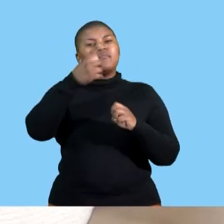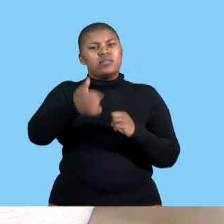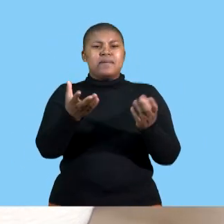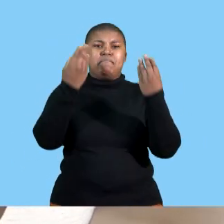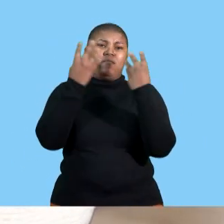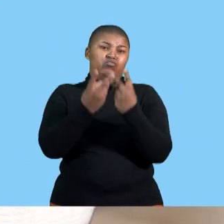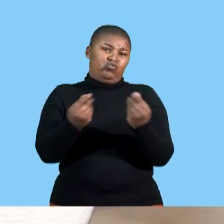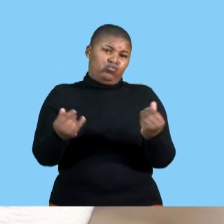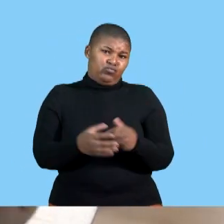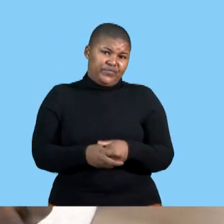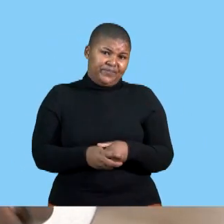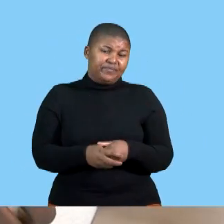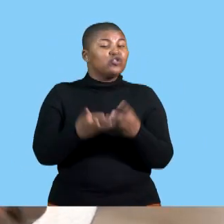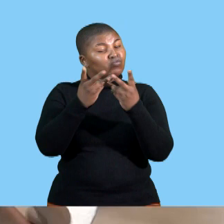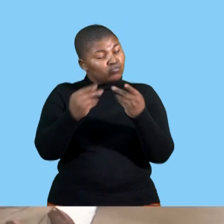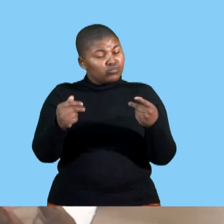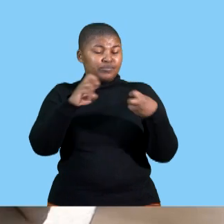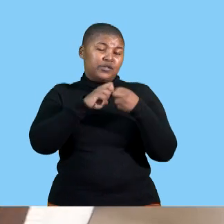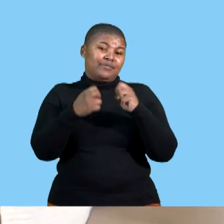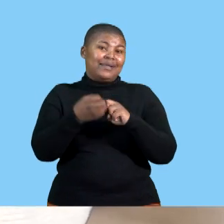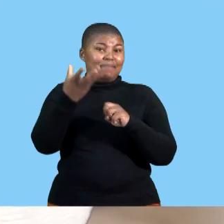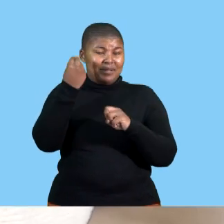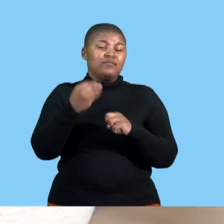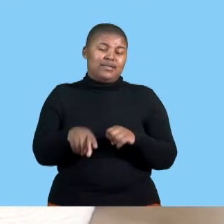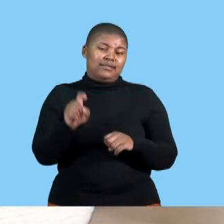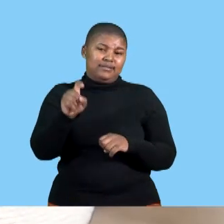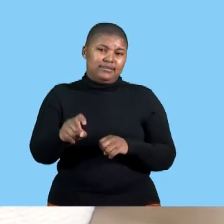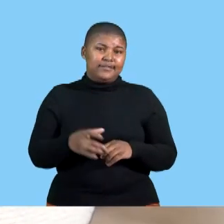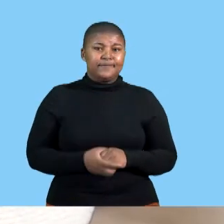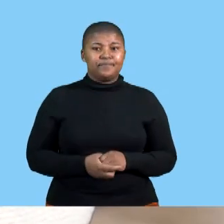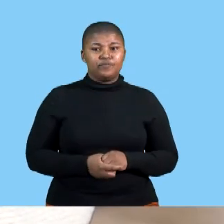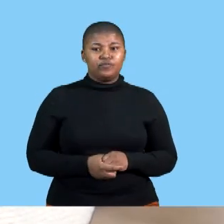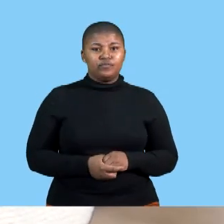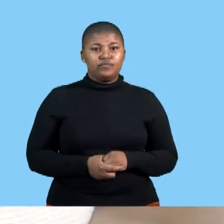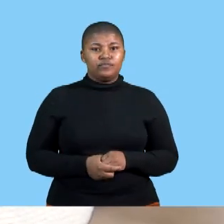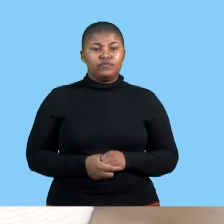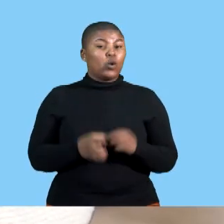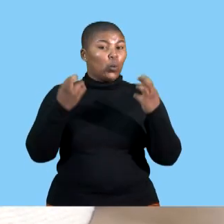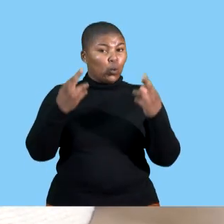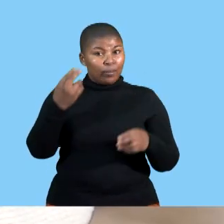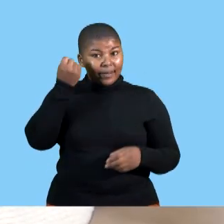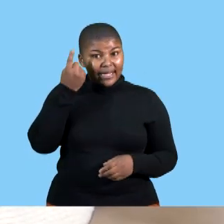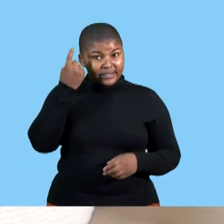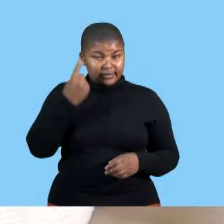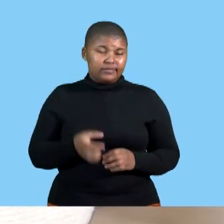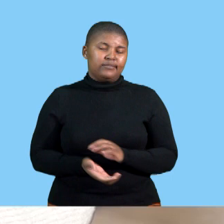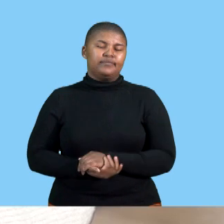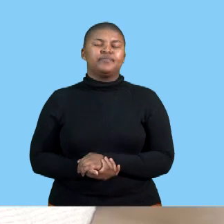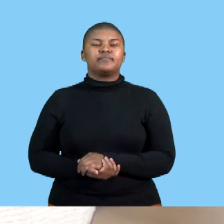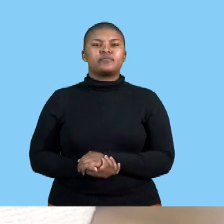solutions of solving, because that's the whole point. You are solving the problem. Come up with the solutions. All right? I hope you